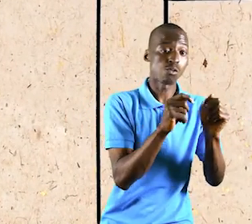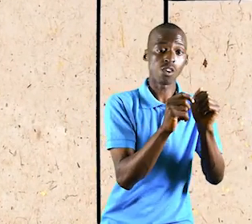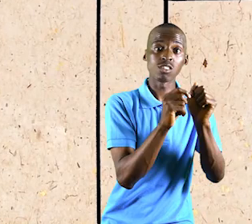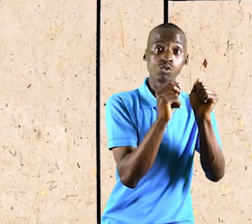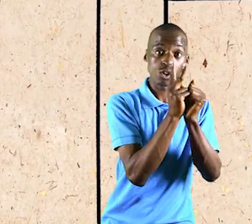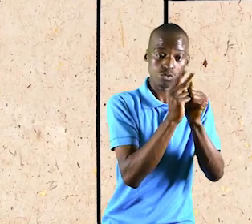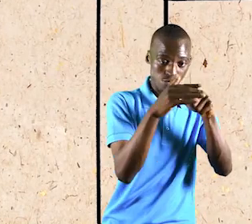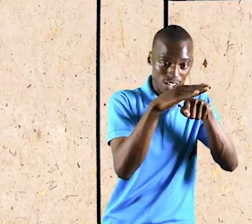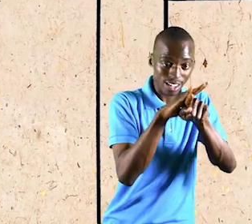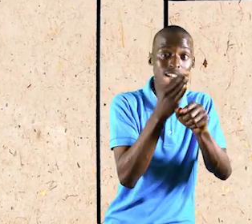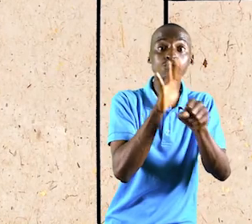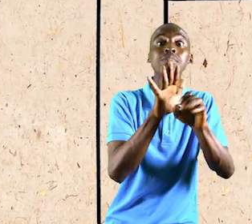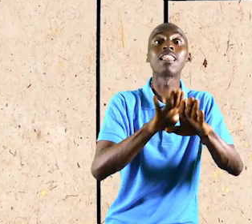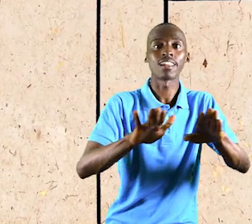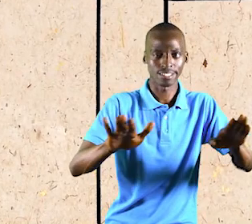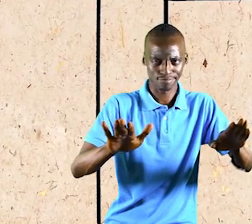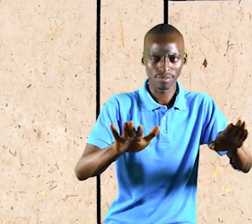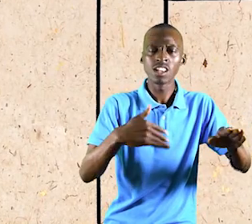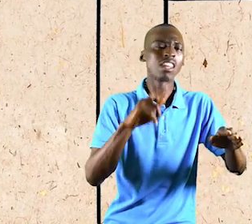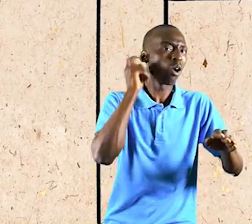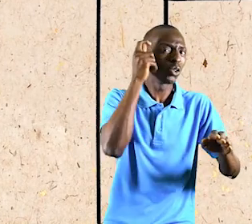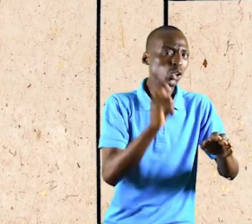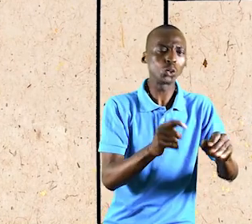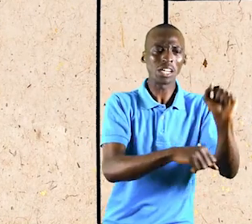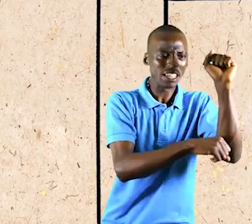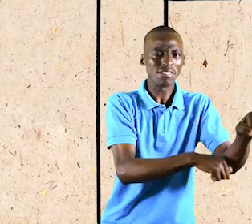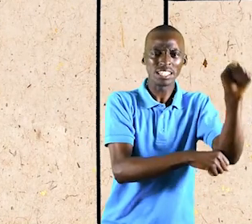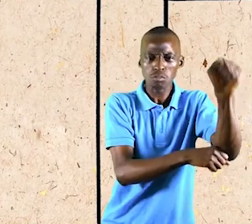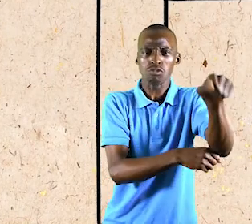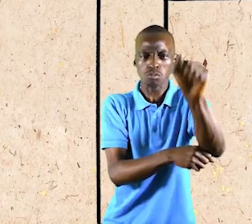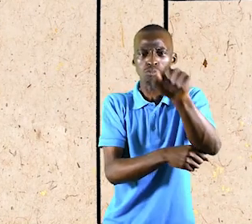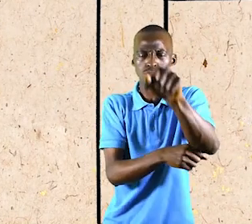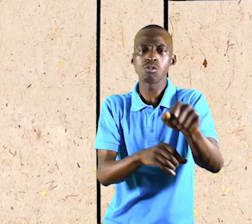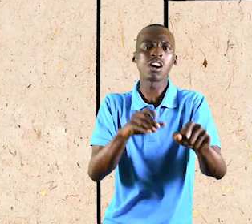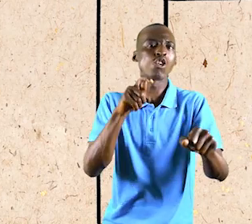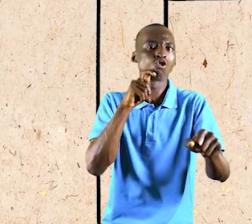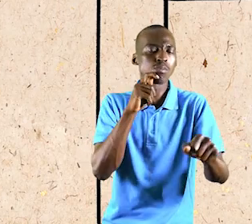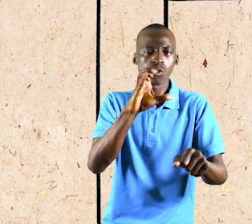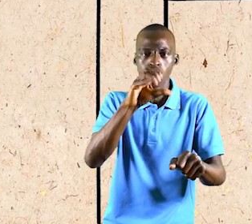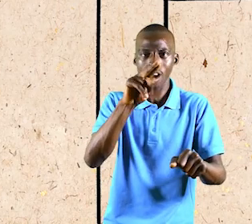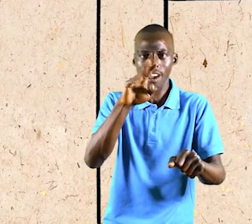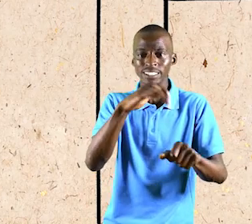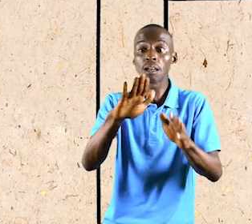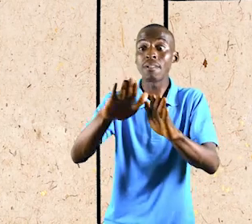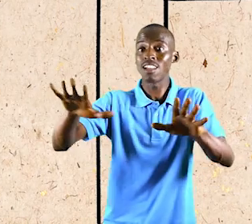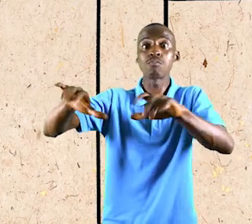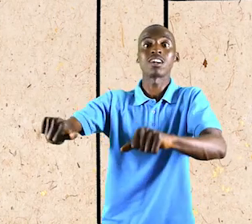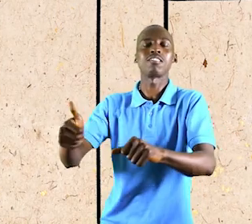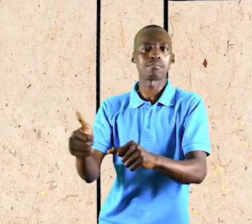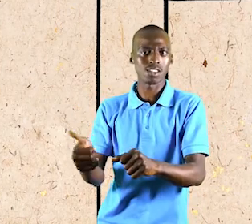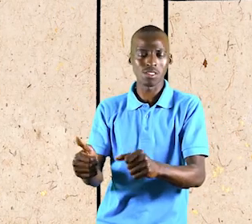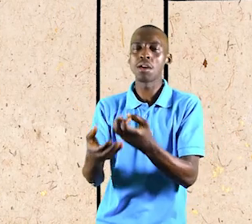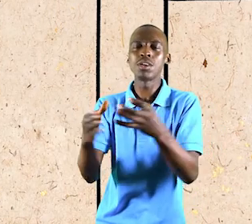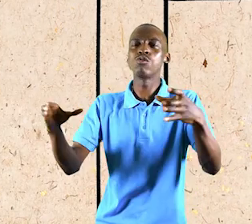their territories in the Promised Land. And while Joshua defeated some key Canaanite towns, there was still a lot of land to be taken and lots